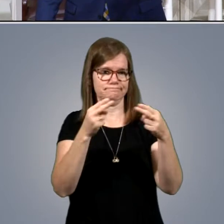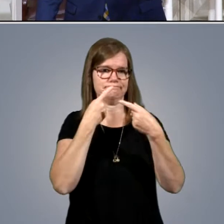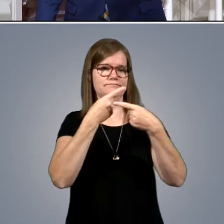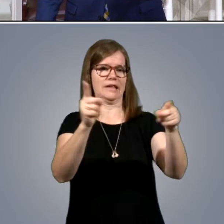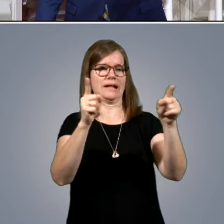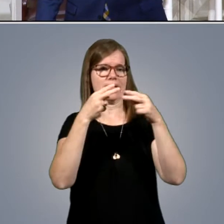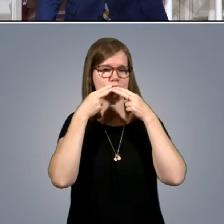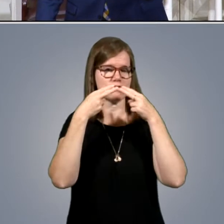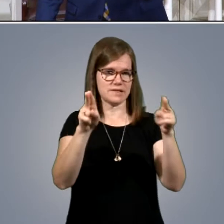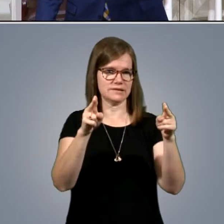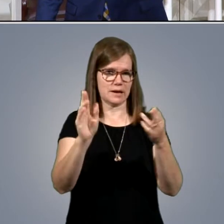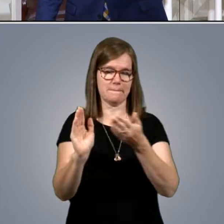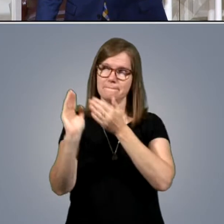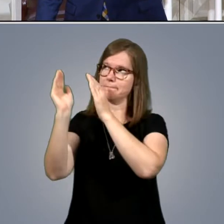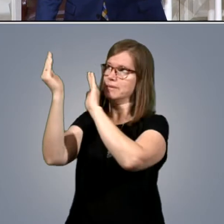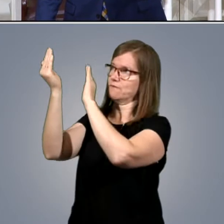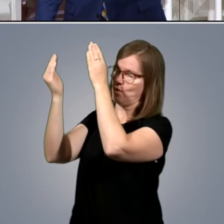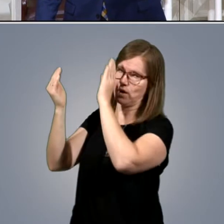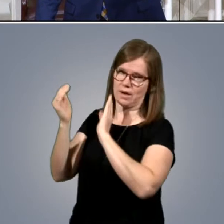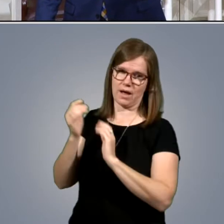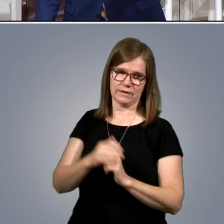before God.